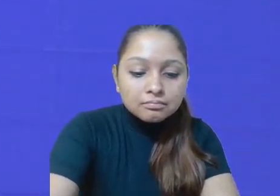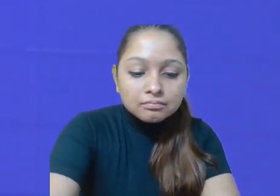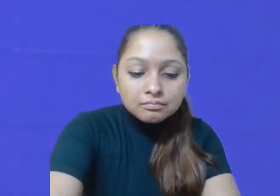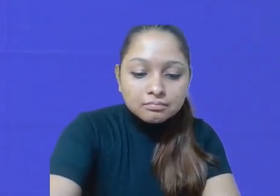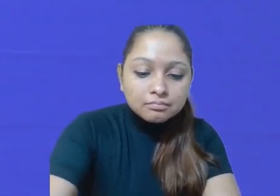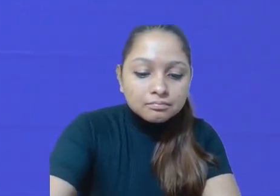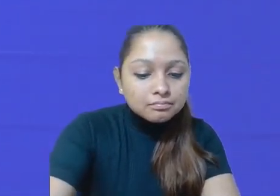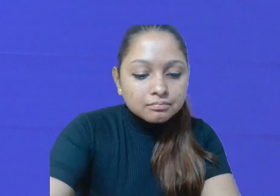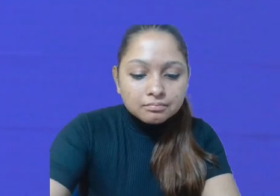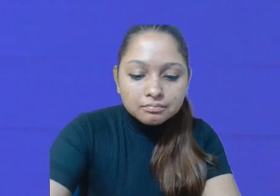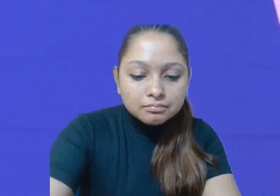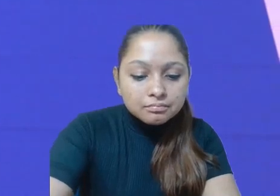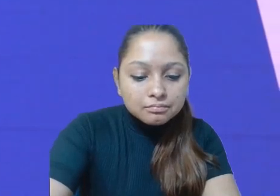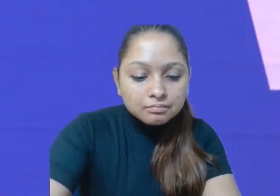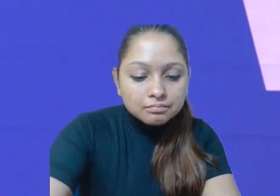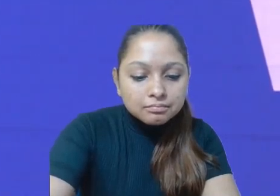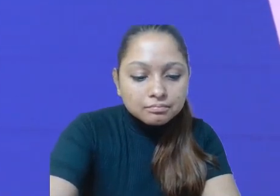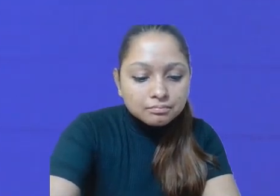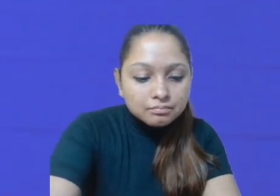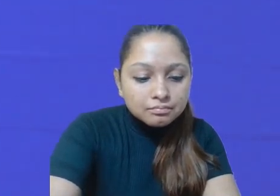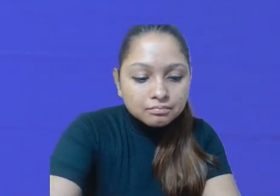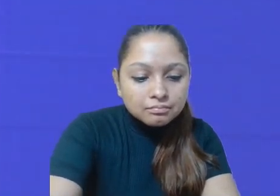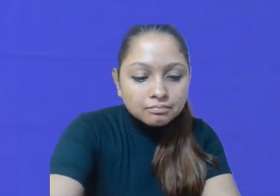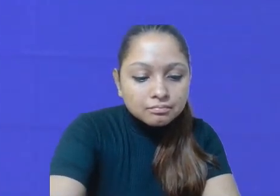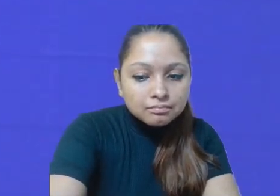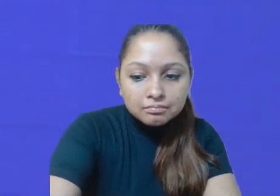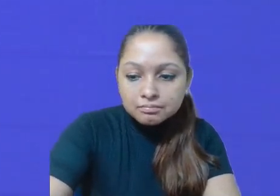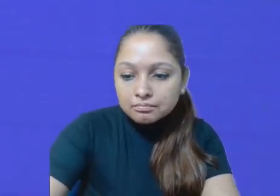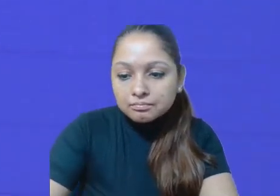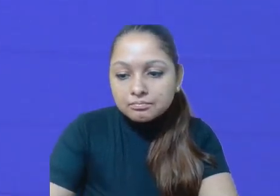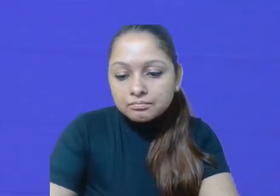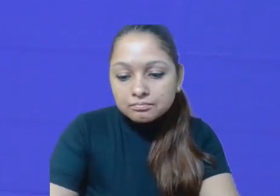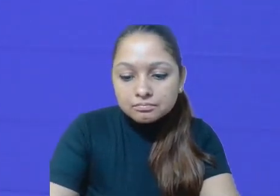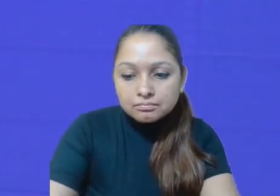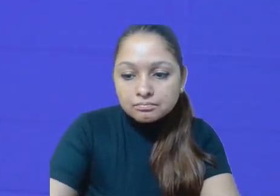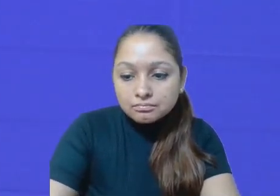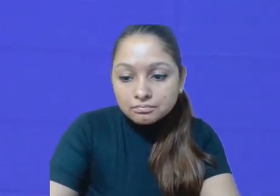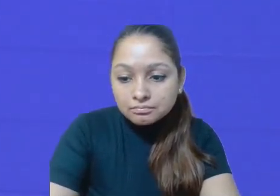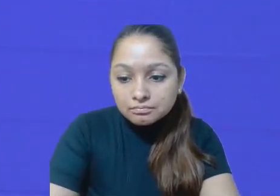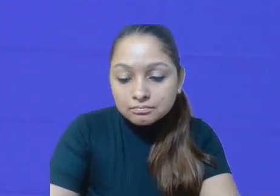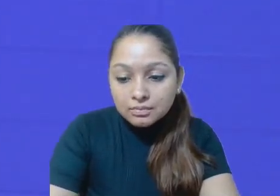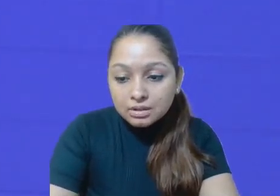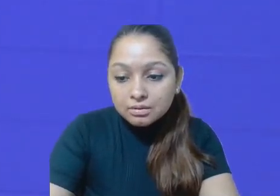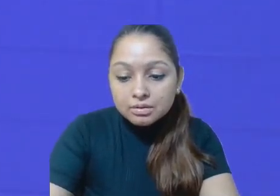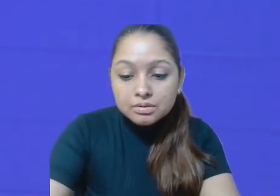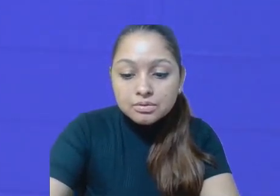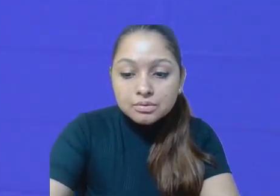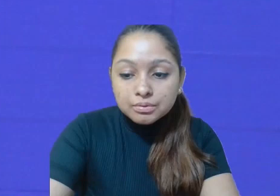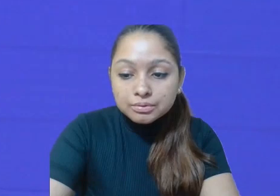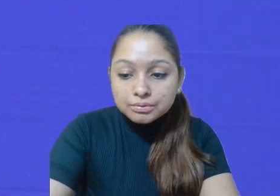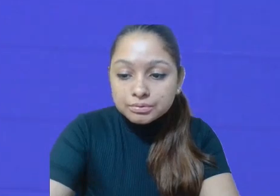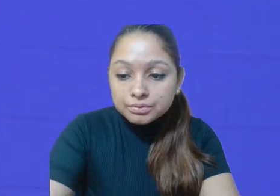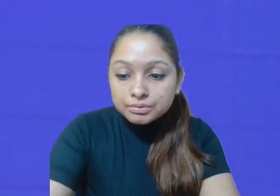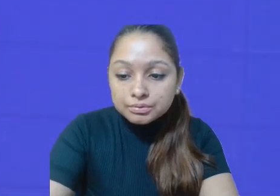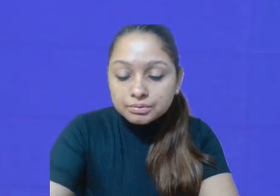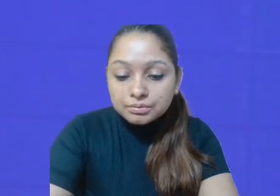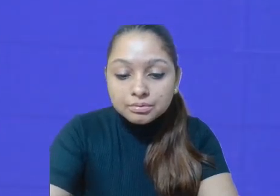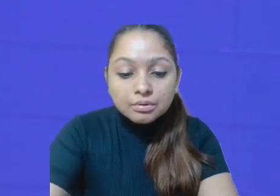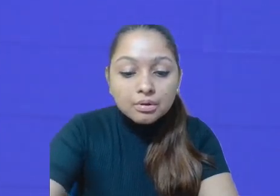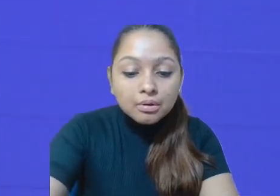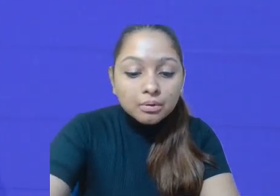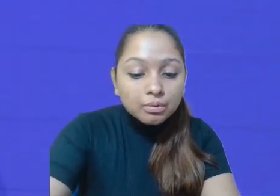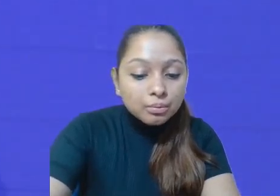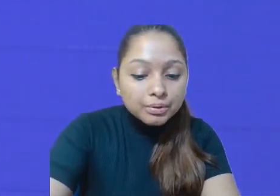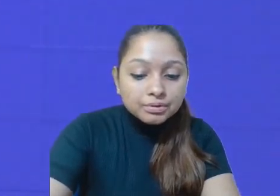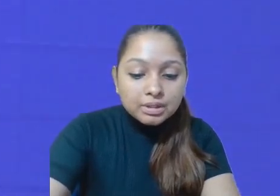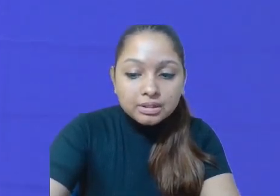know things I wouldn't do, like I'm trying to play League of Legends. I know it's a video game